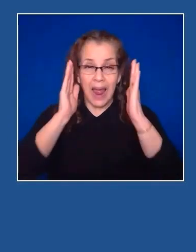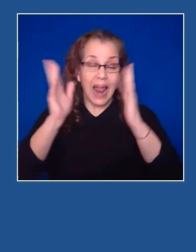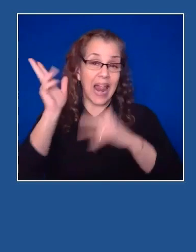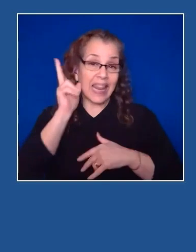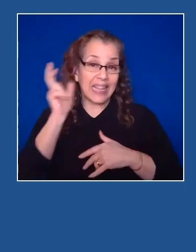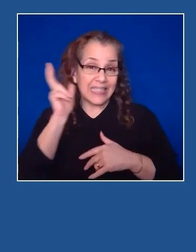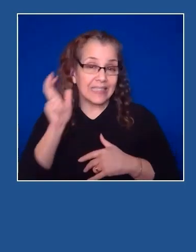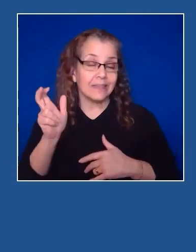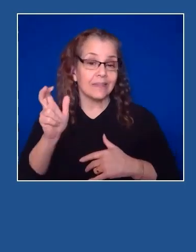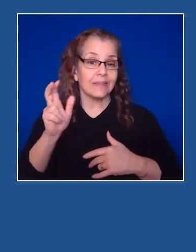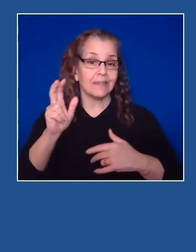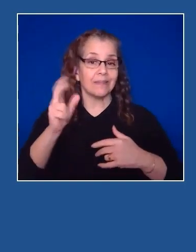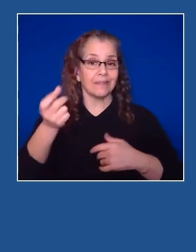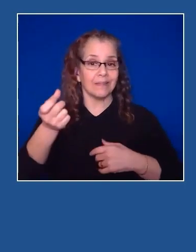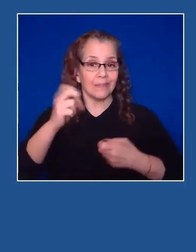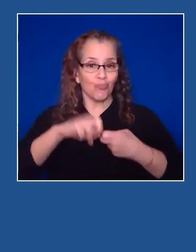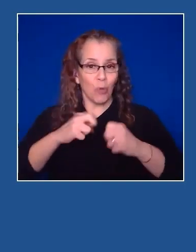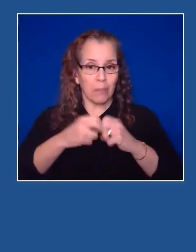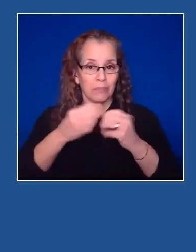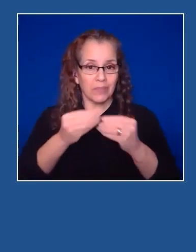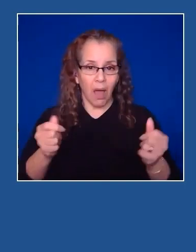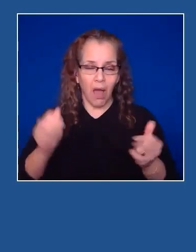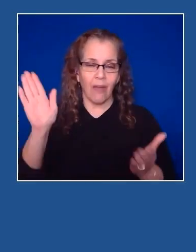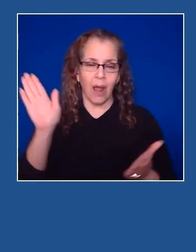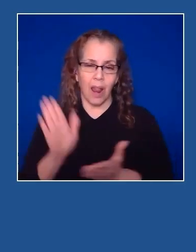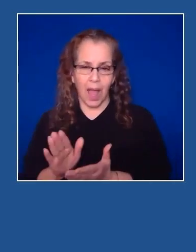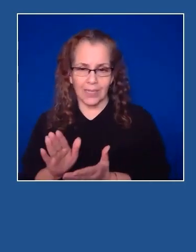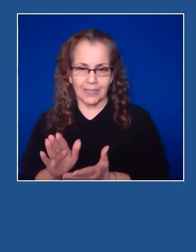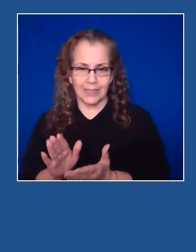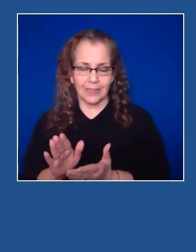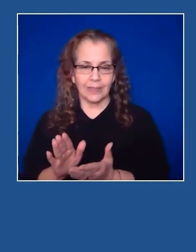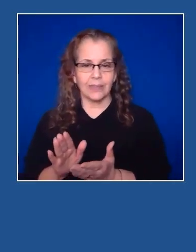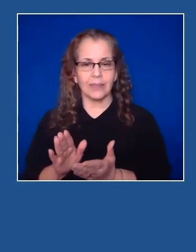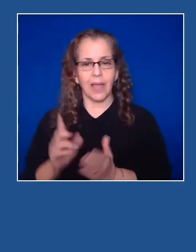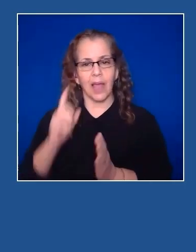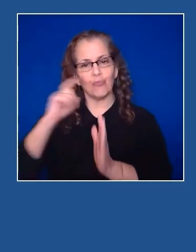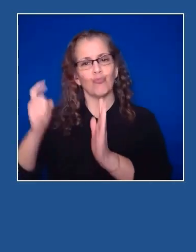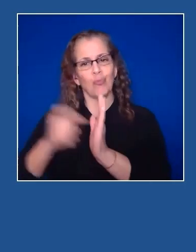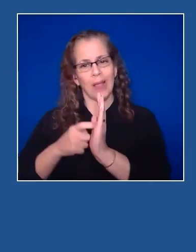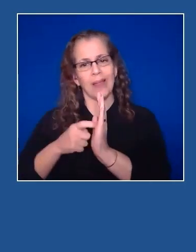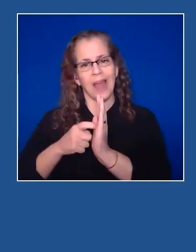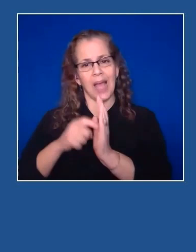solving, validating the people that you love and care about.